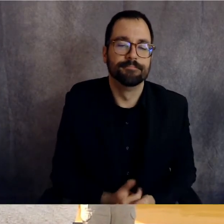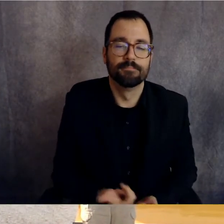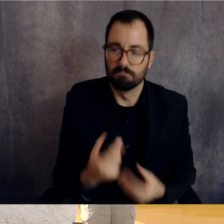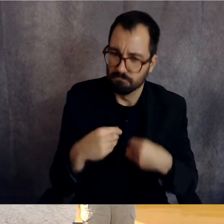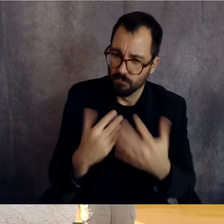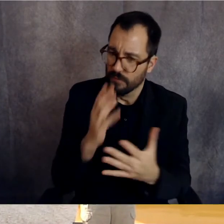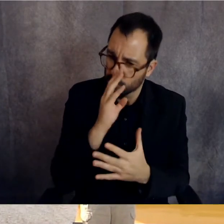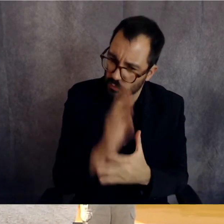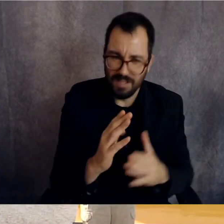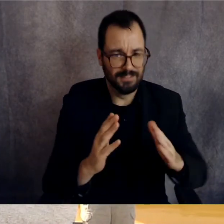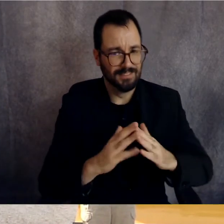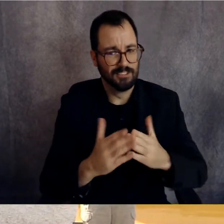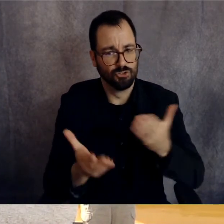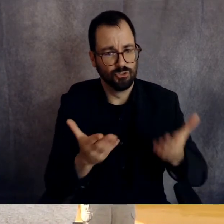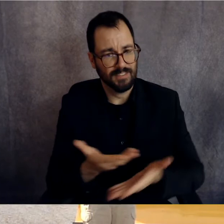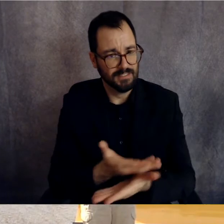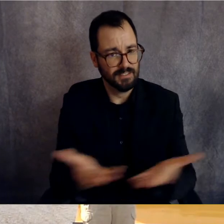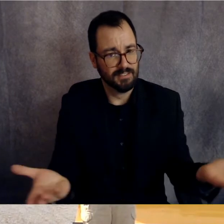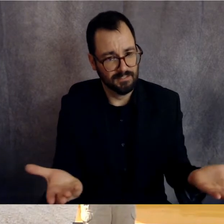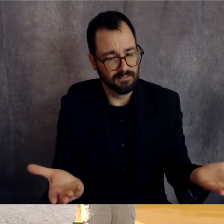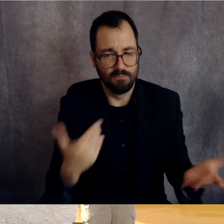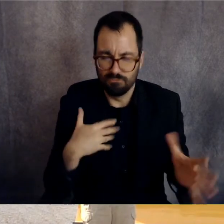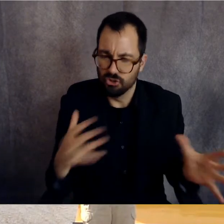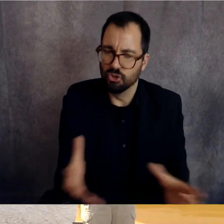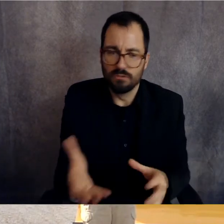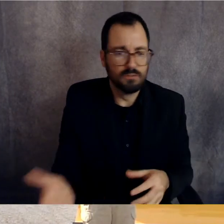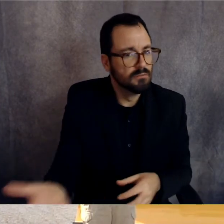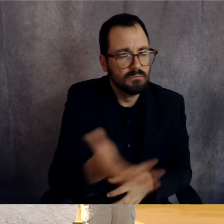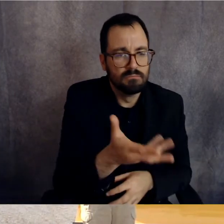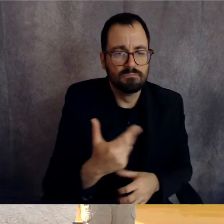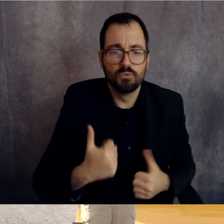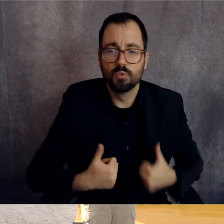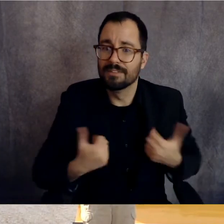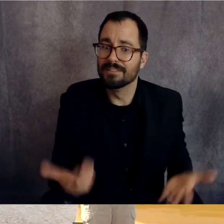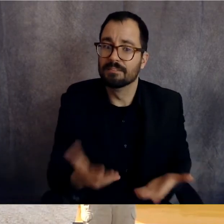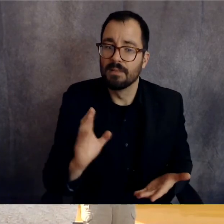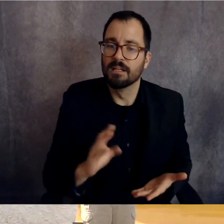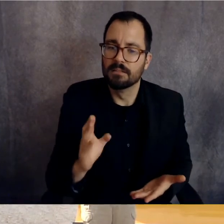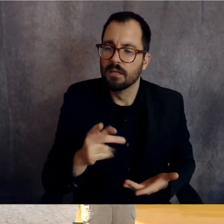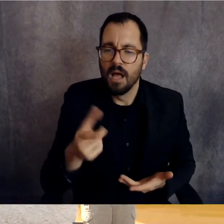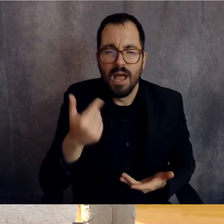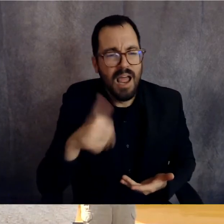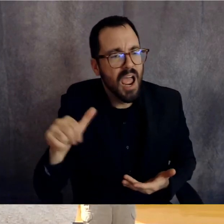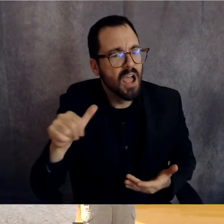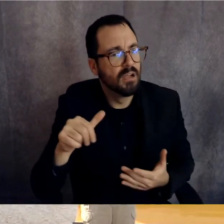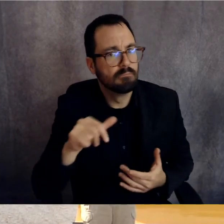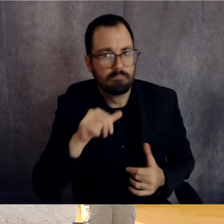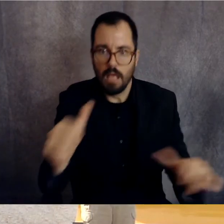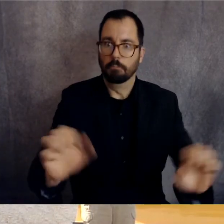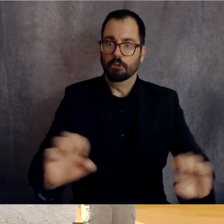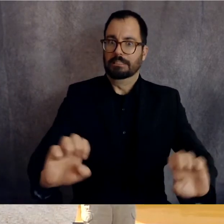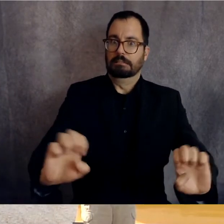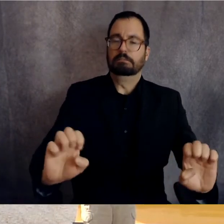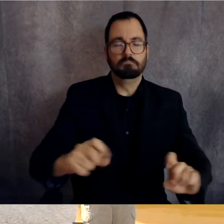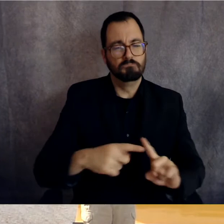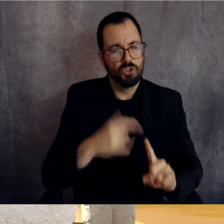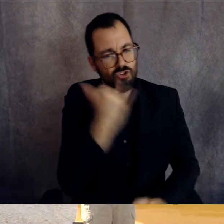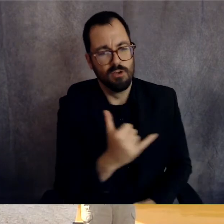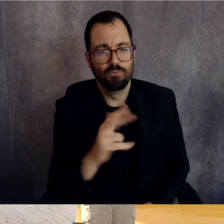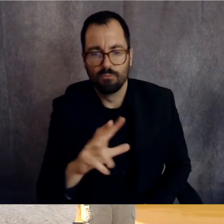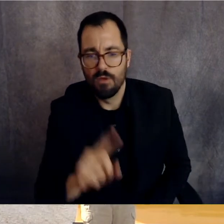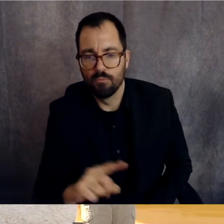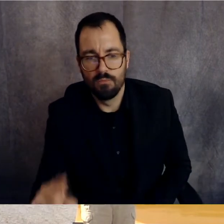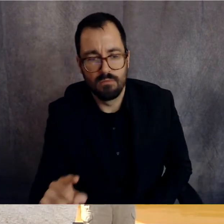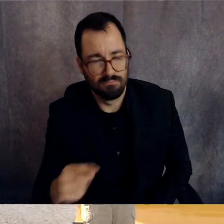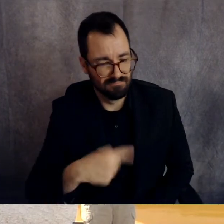you. So we encourage residents to report non-emergency issues to 311. They are there 24